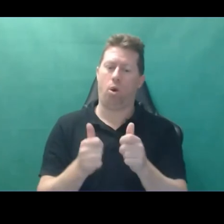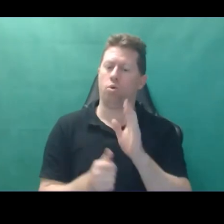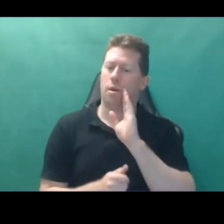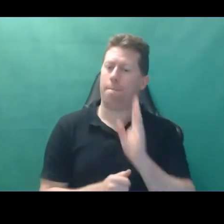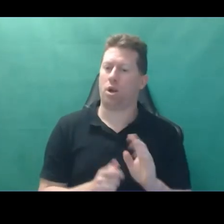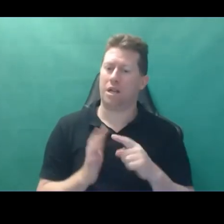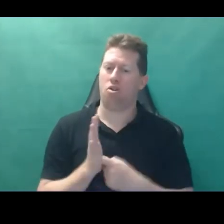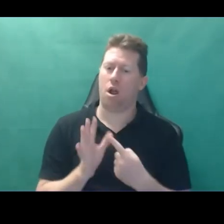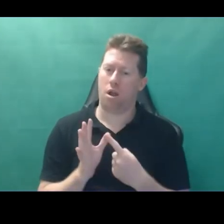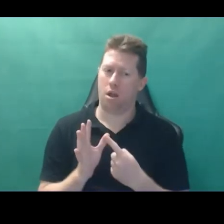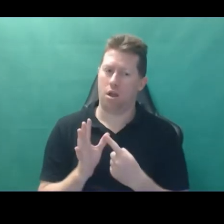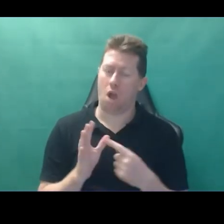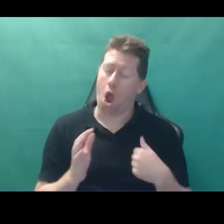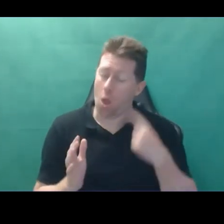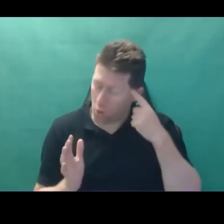era.